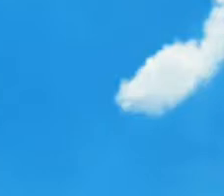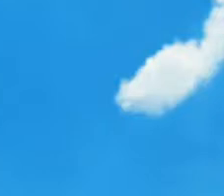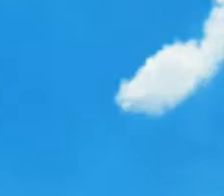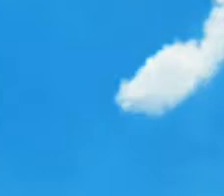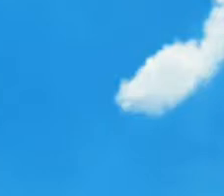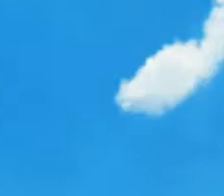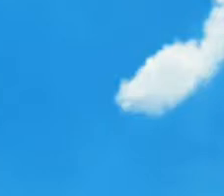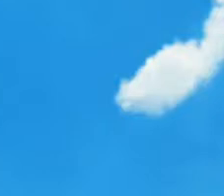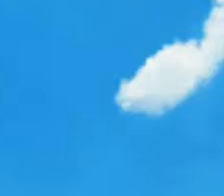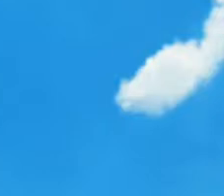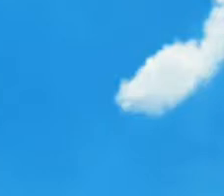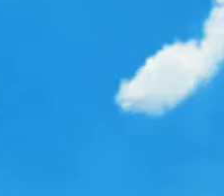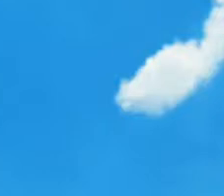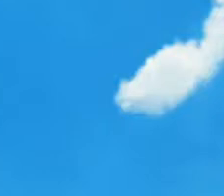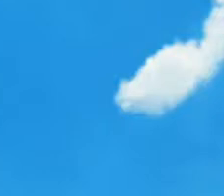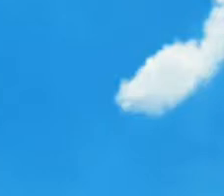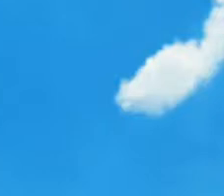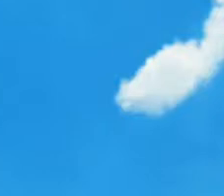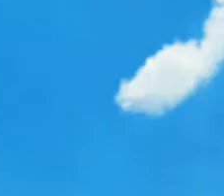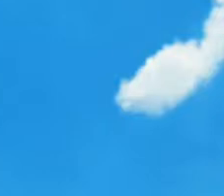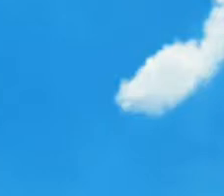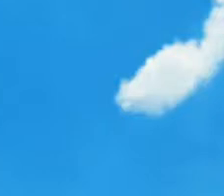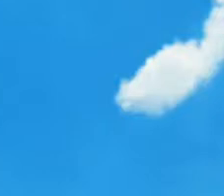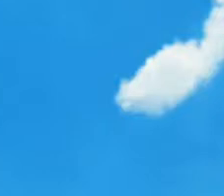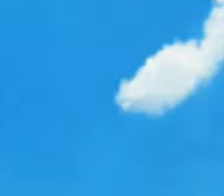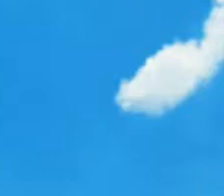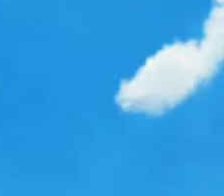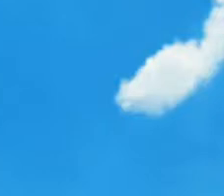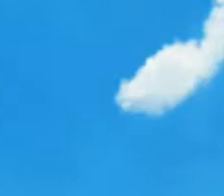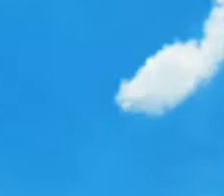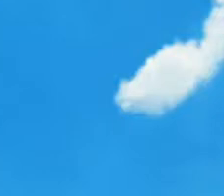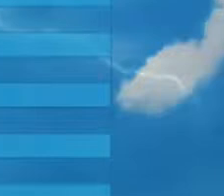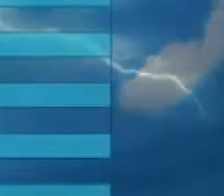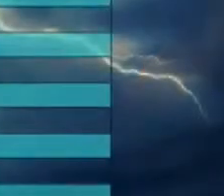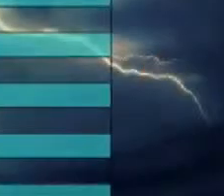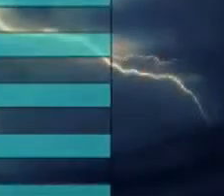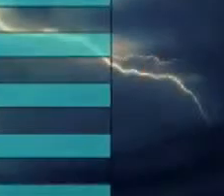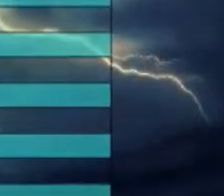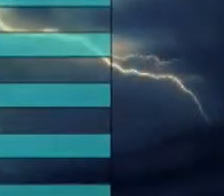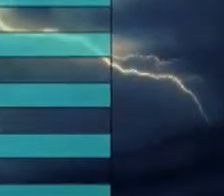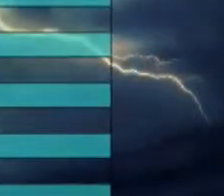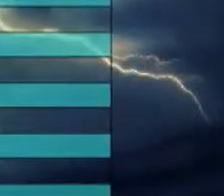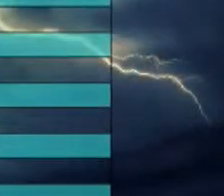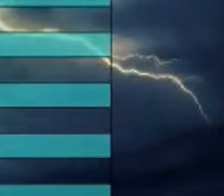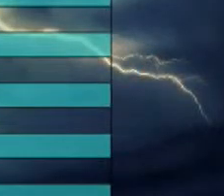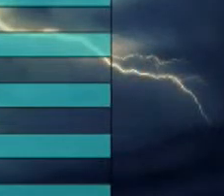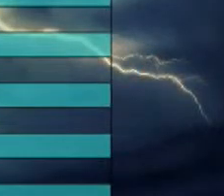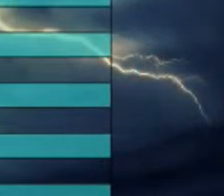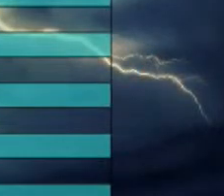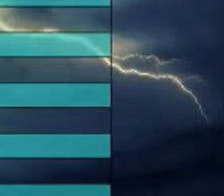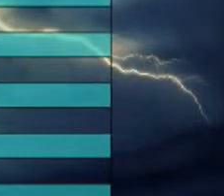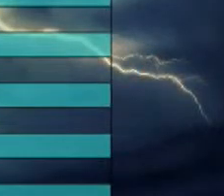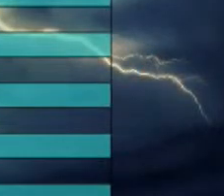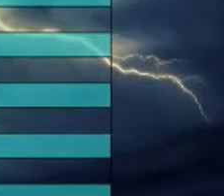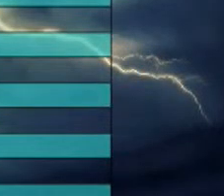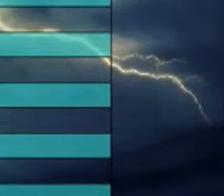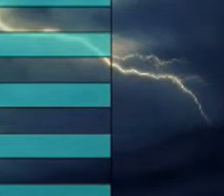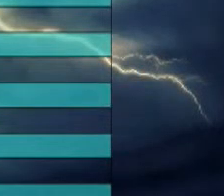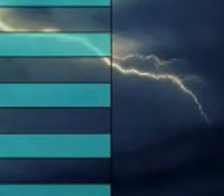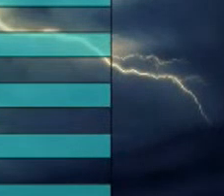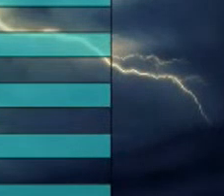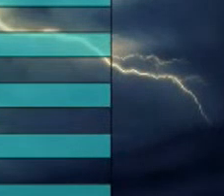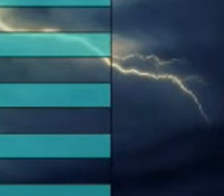evening and welcome to tonight's weather forecast. I'm Pearl Victoria Hosiami. Let's start off by looking at rainfall amounts recorded this morning at 8